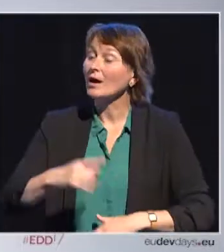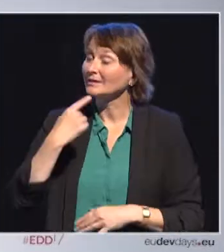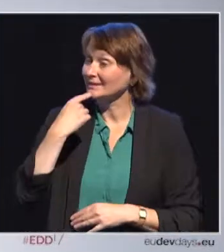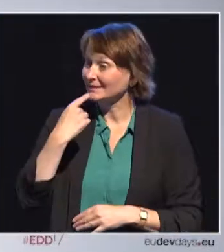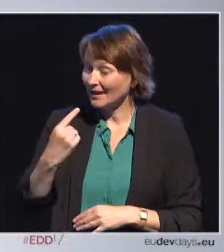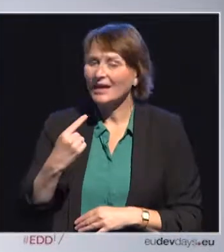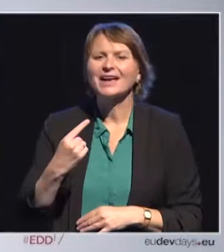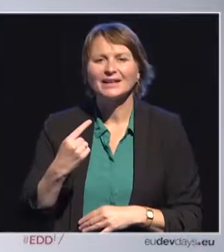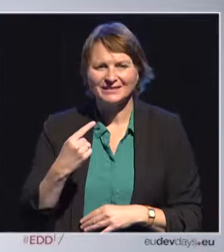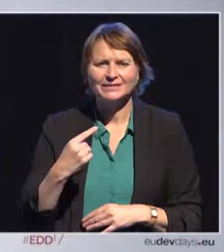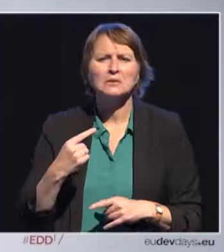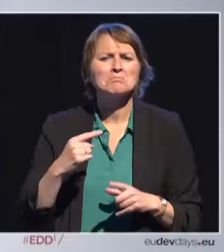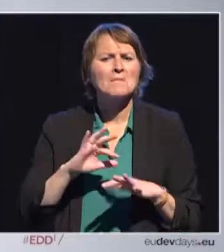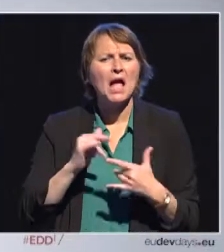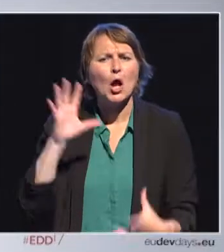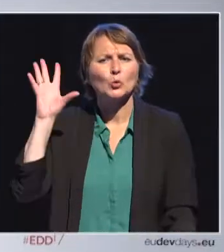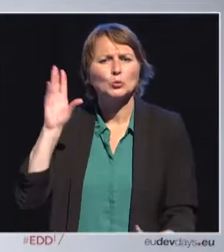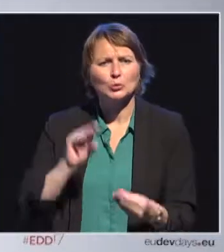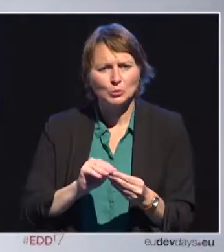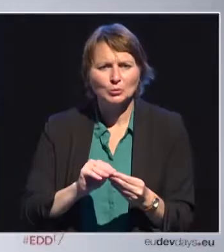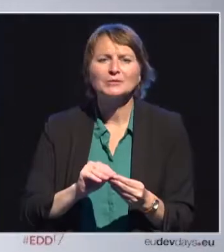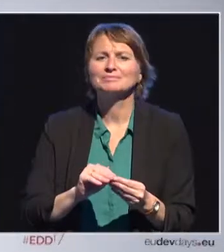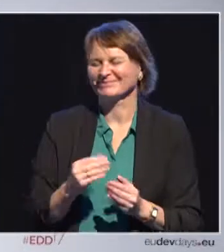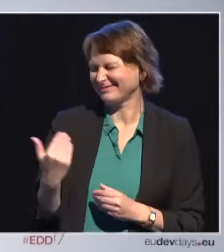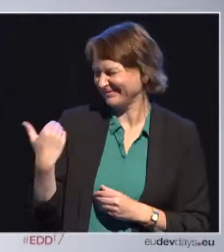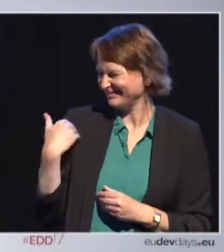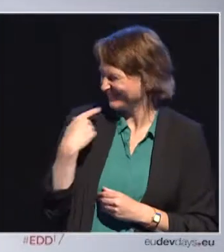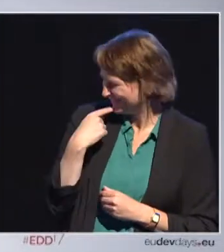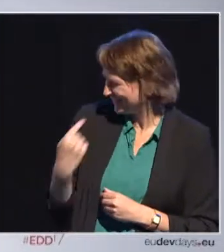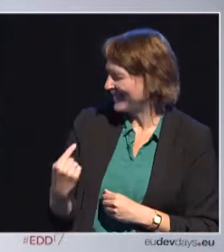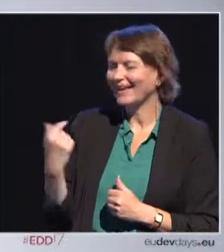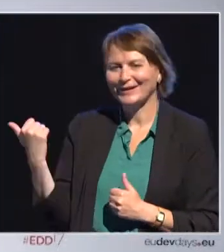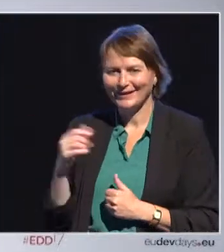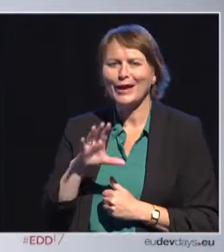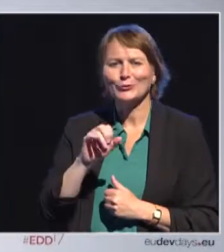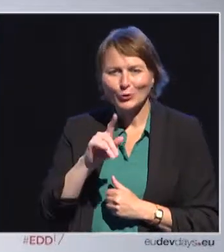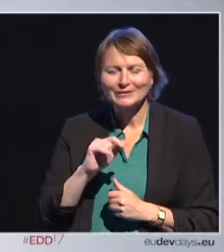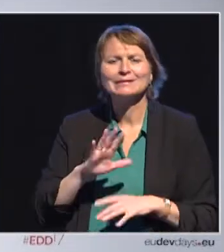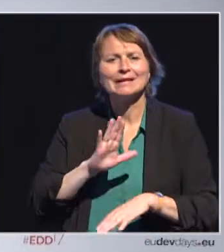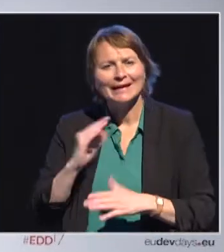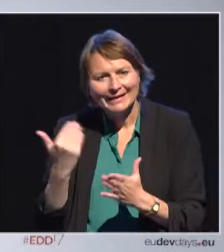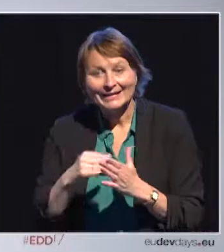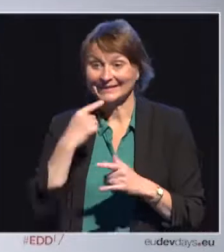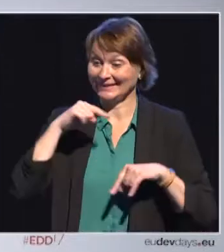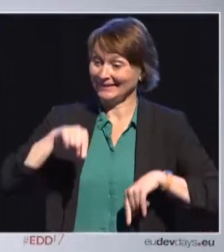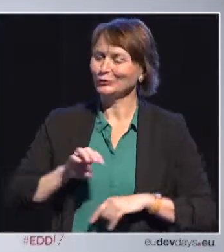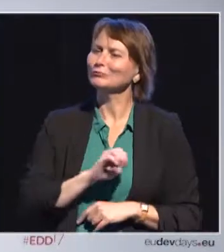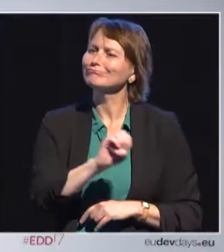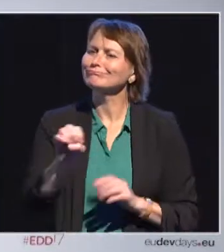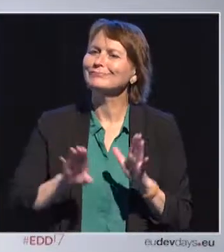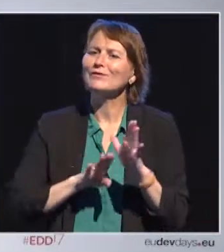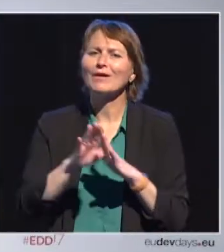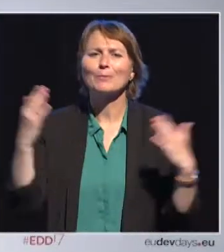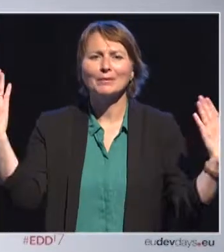probably the formula to wrap up was exactly what Courtney just said. Just recalling also that these European Development Days are precisely